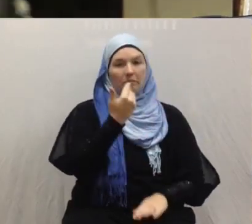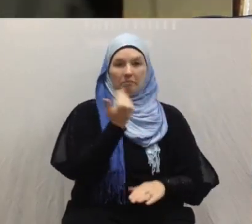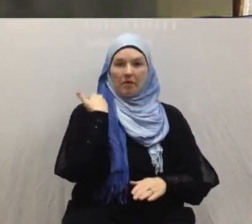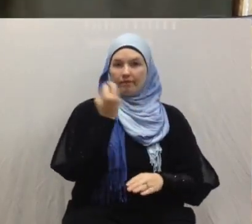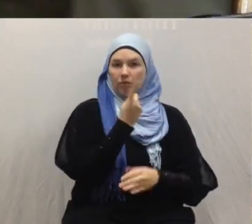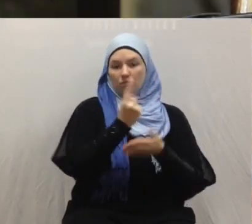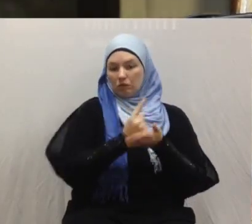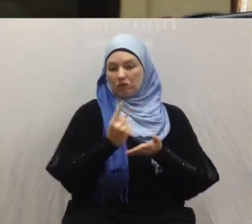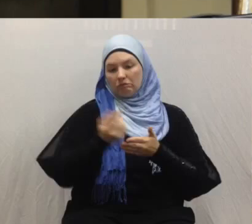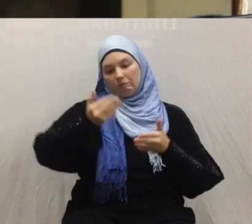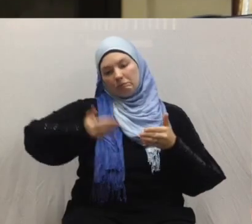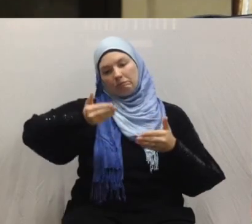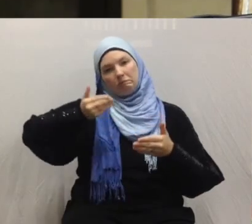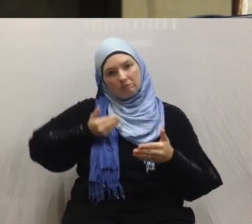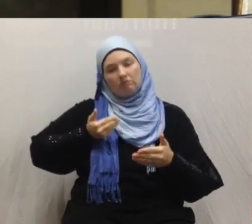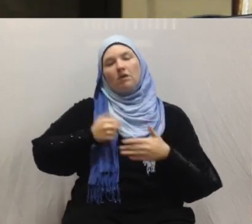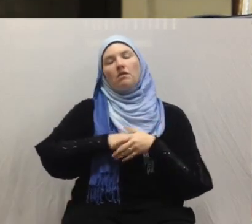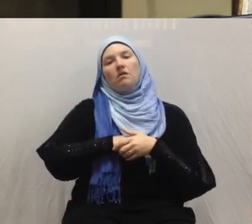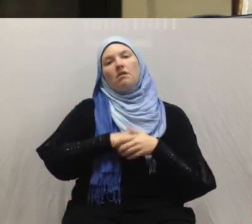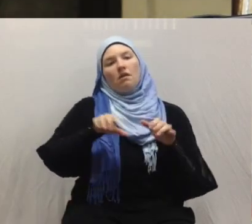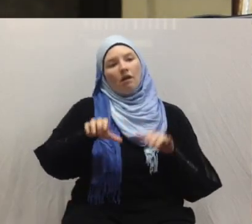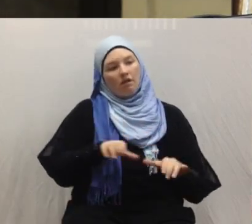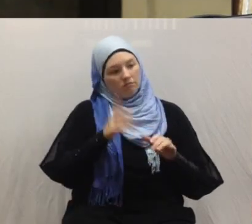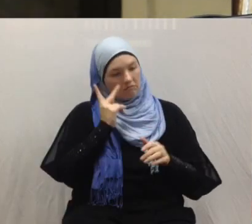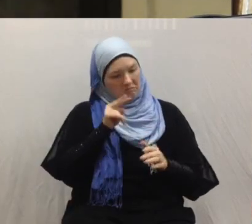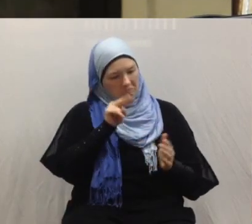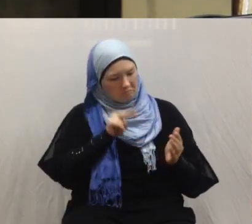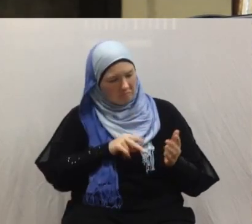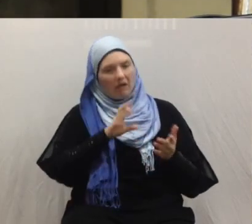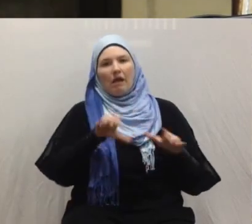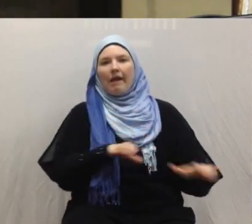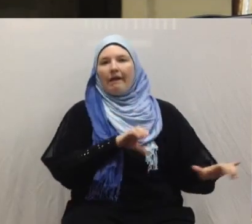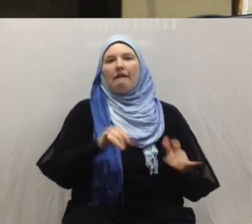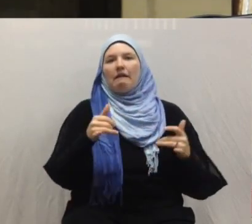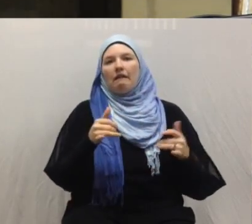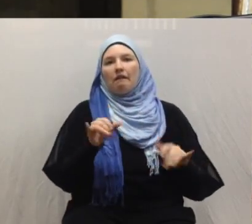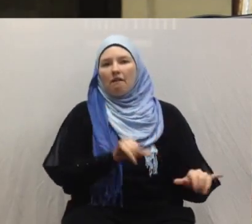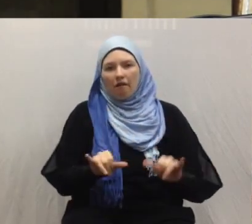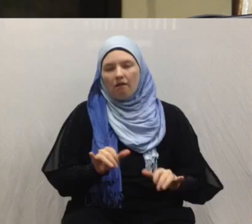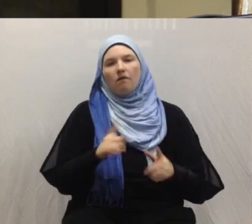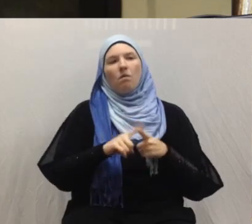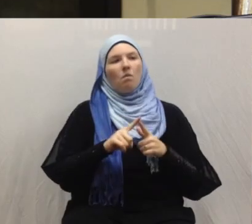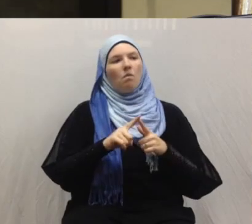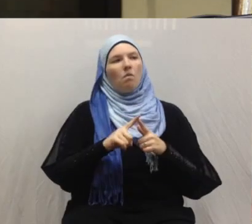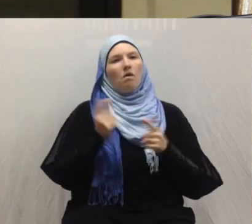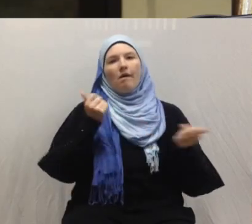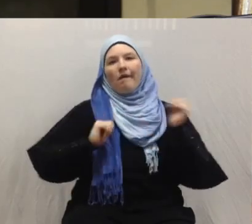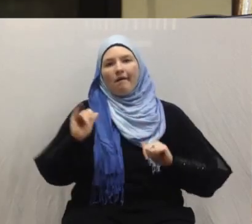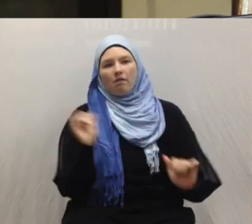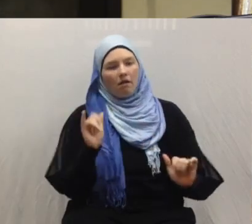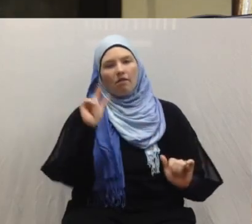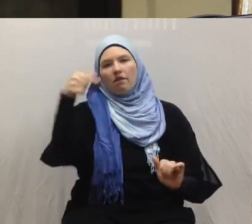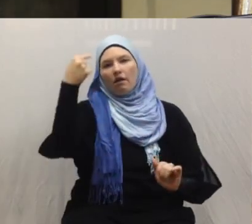weeks, acting like or playing the role of the governor,